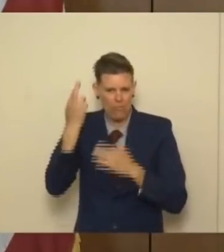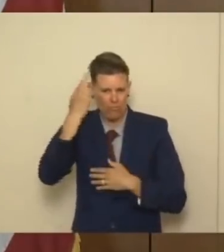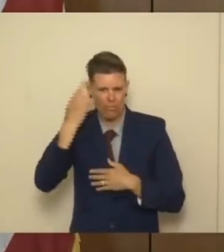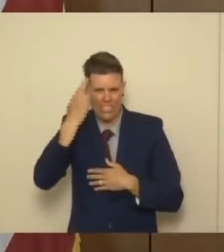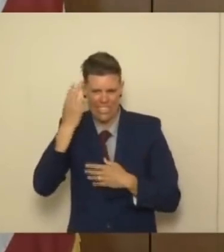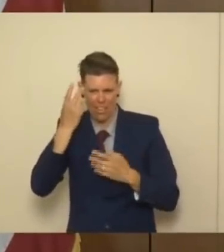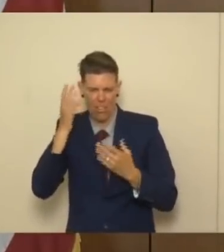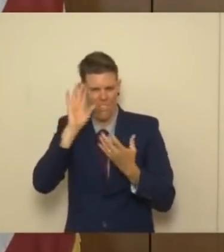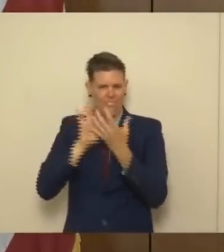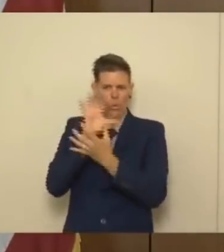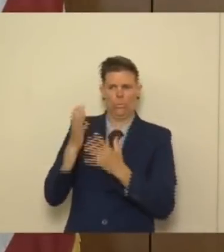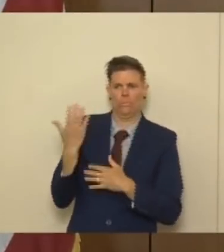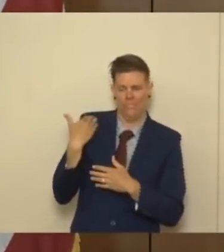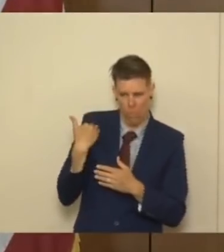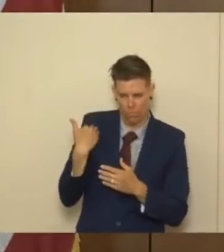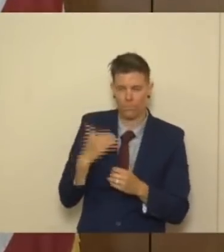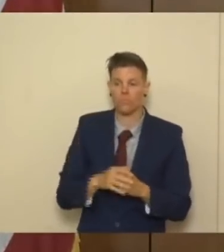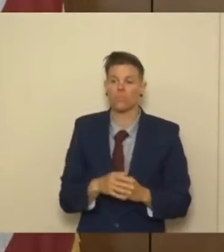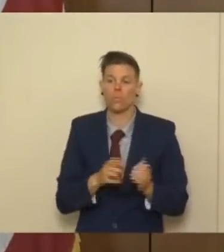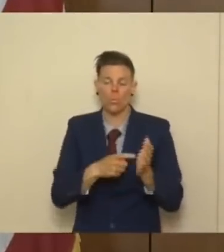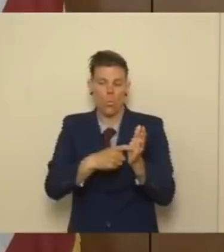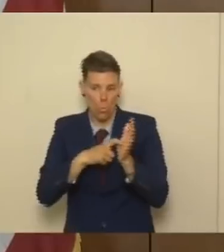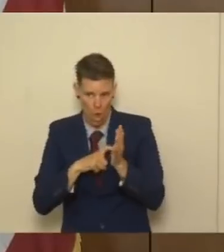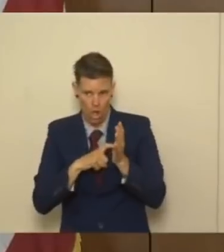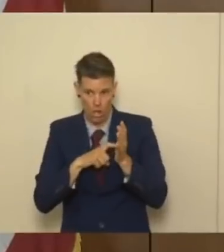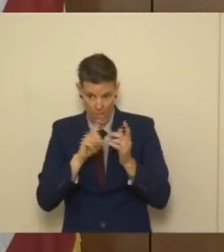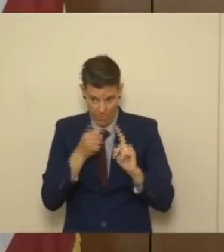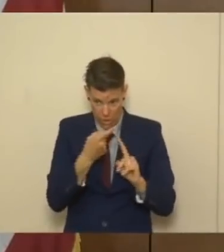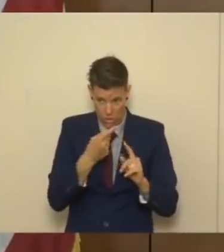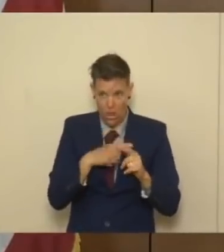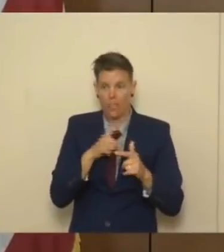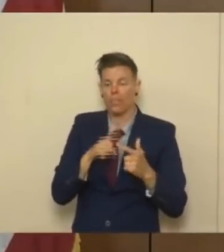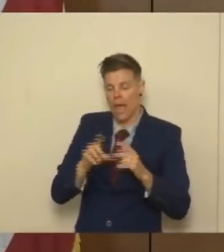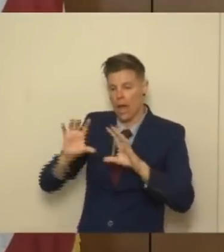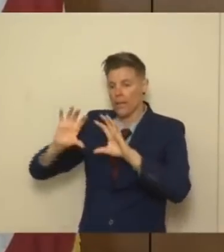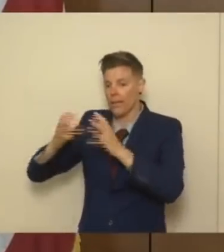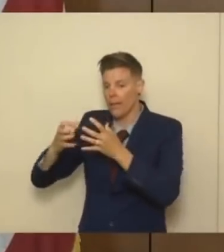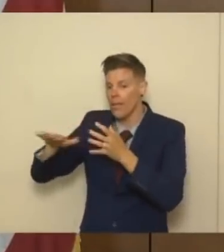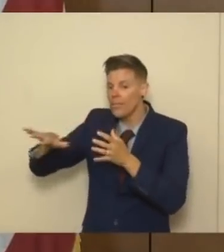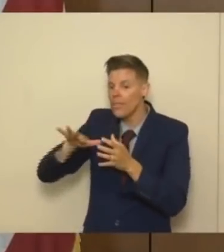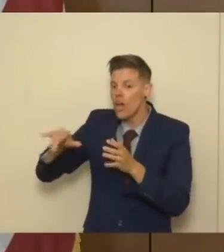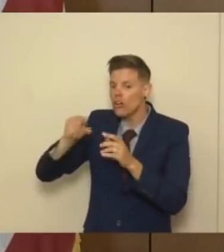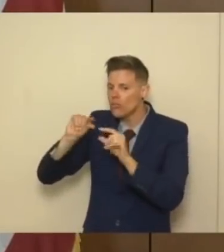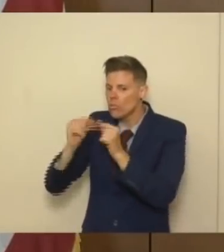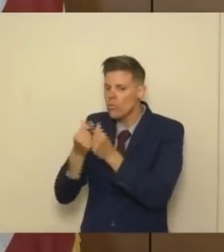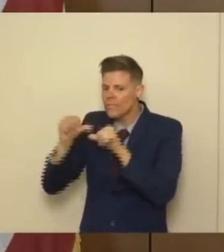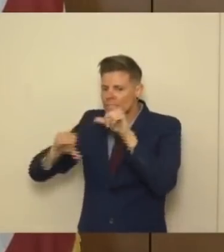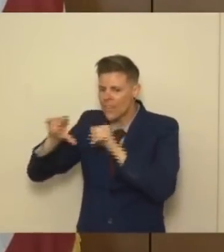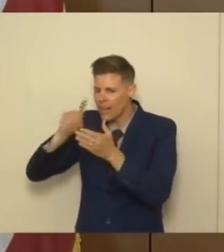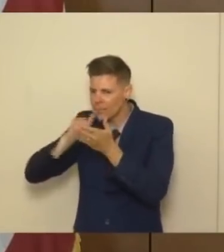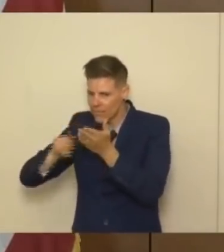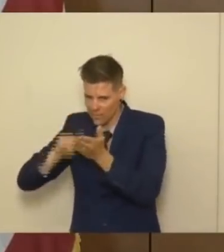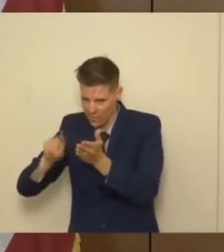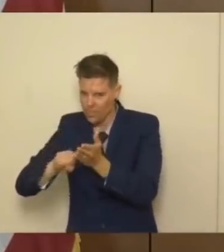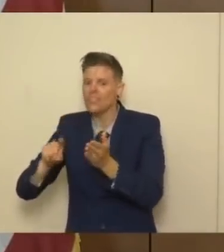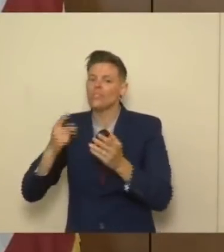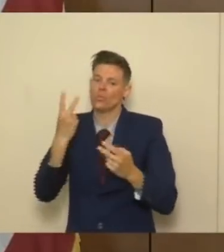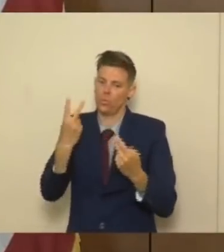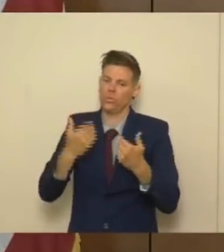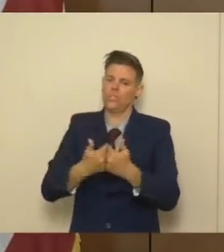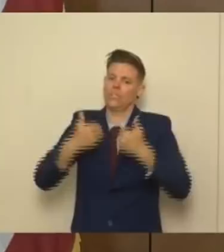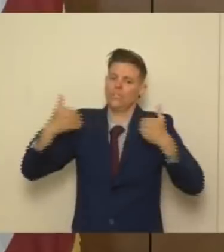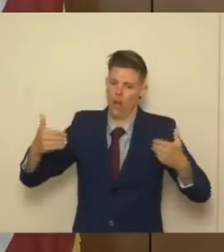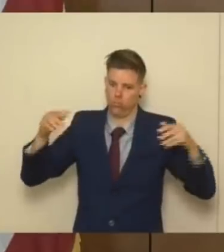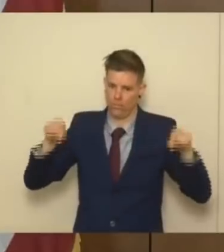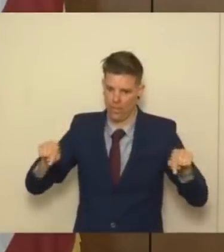what's likely to happen to your rate of spread or infection risks by doing so. That's how we concluded